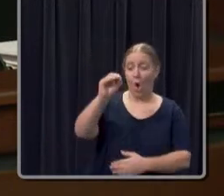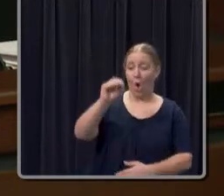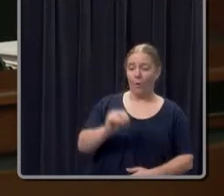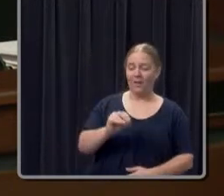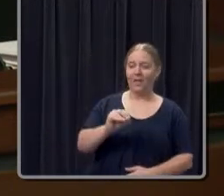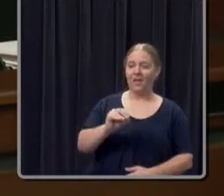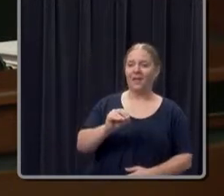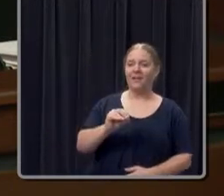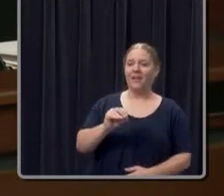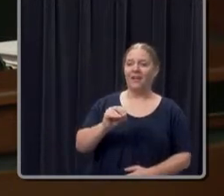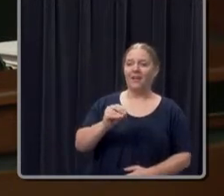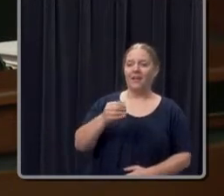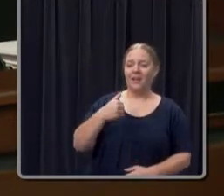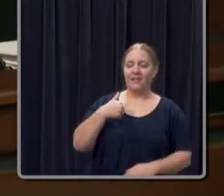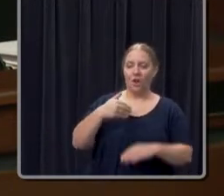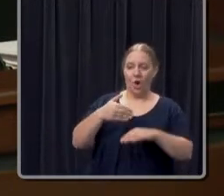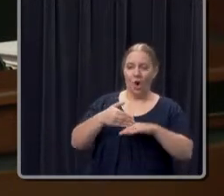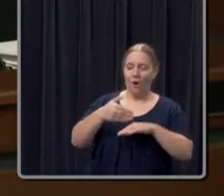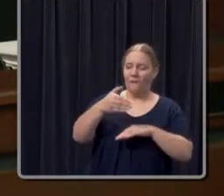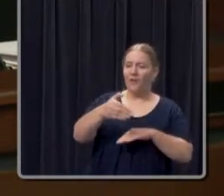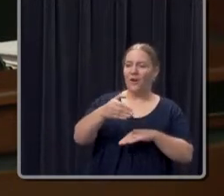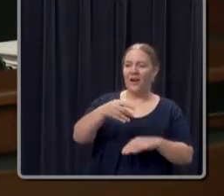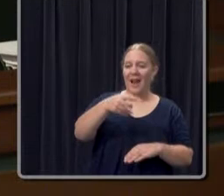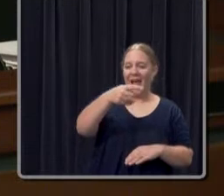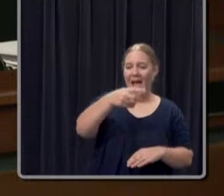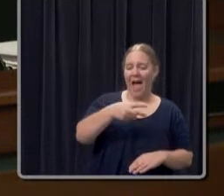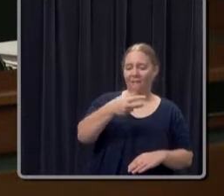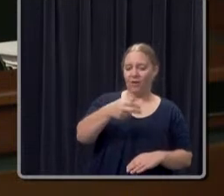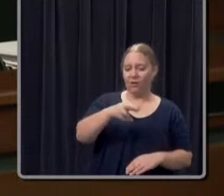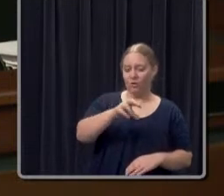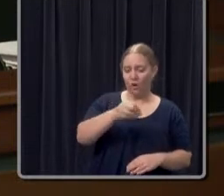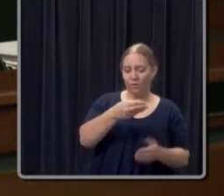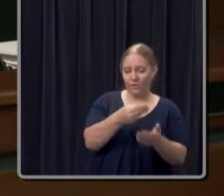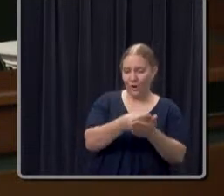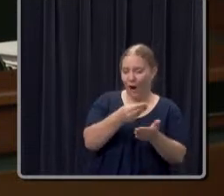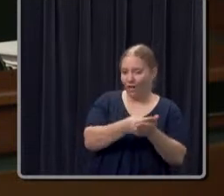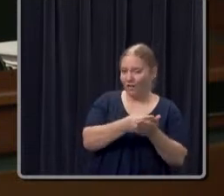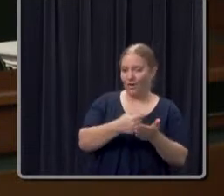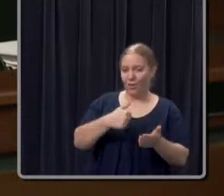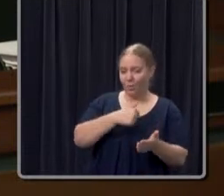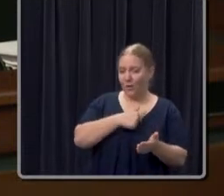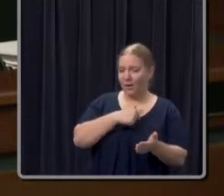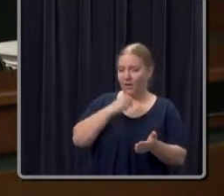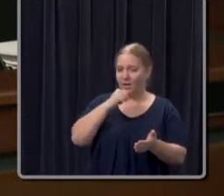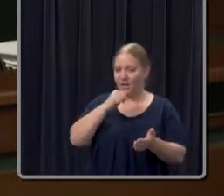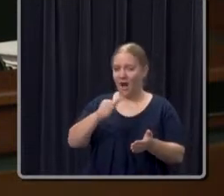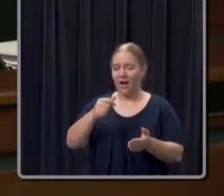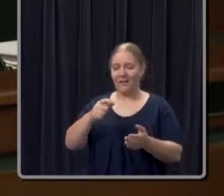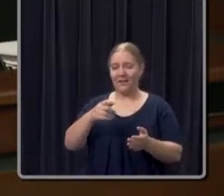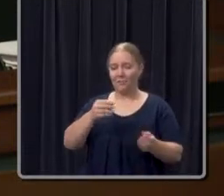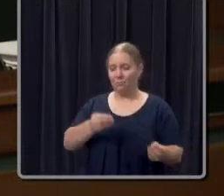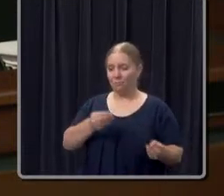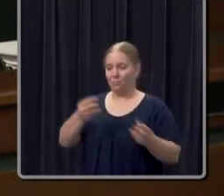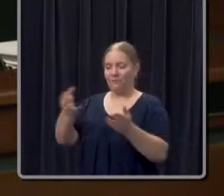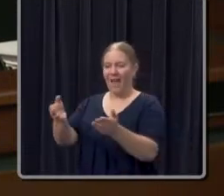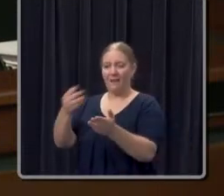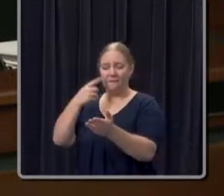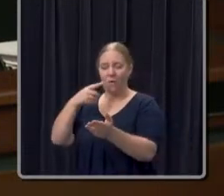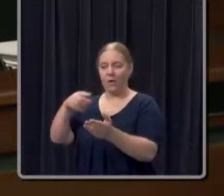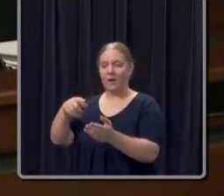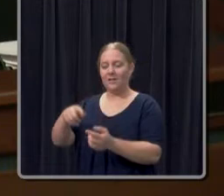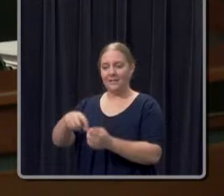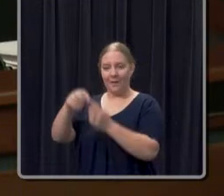is over half the gross amount of dollars that were not there for special ed,